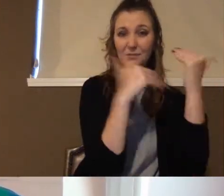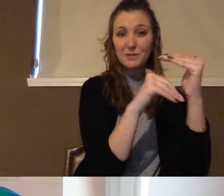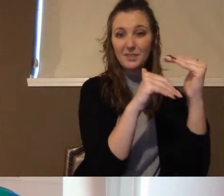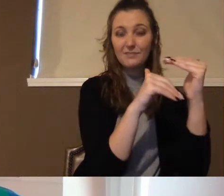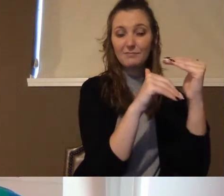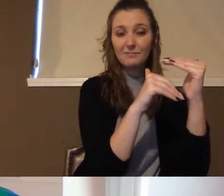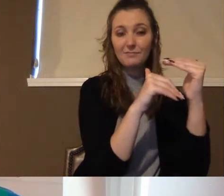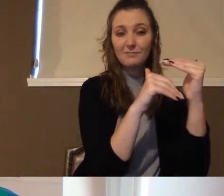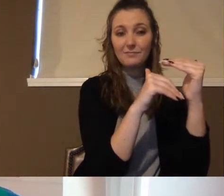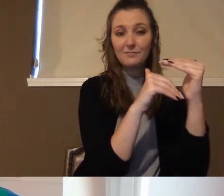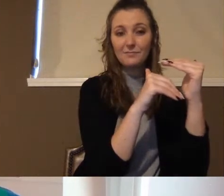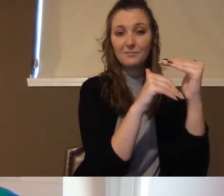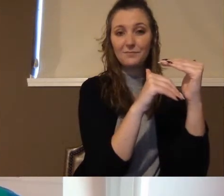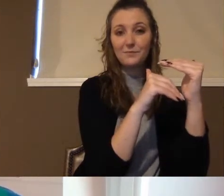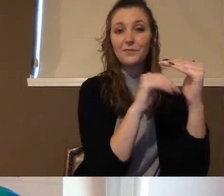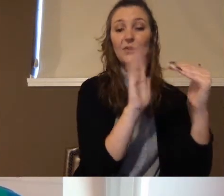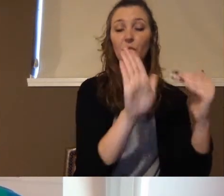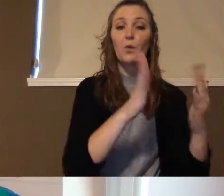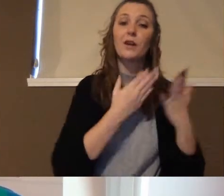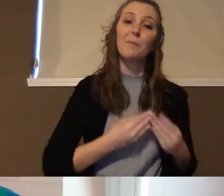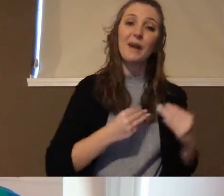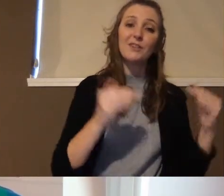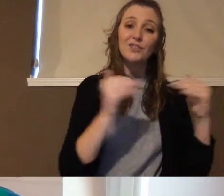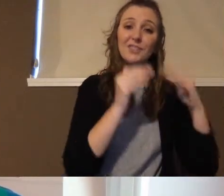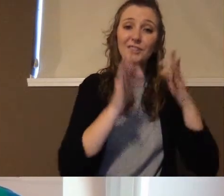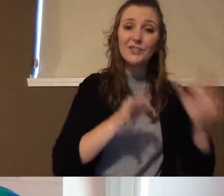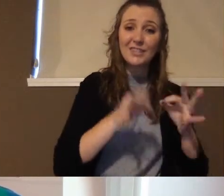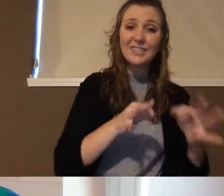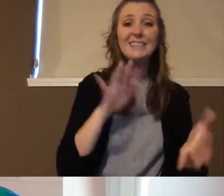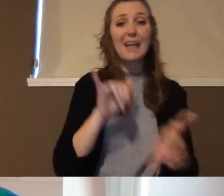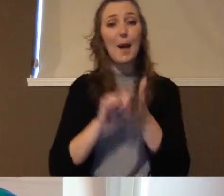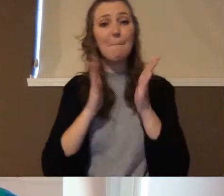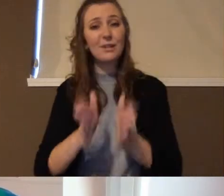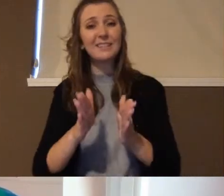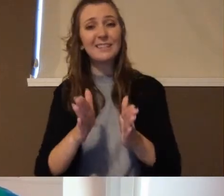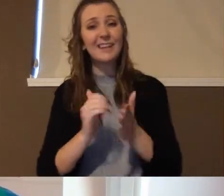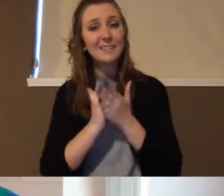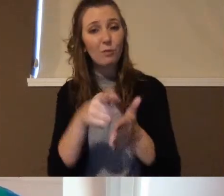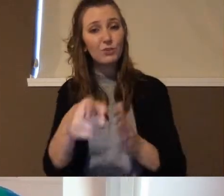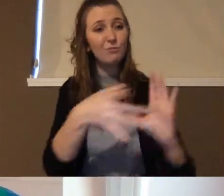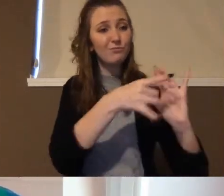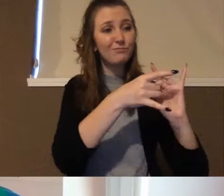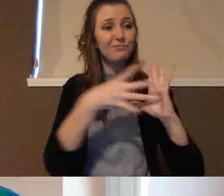the compassion and justice of the Scriptures.